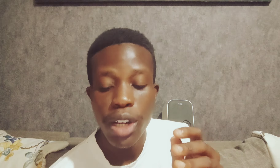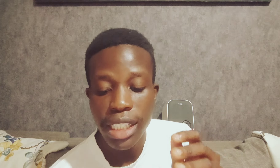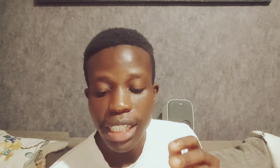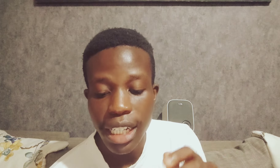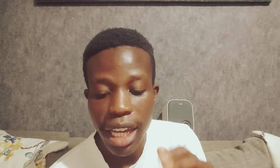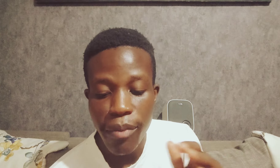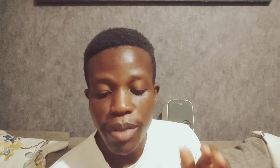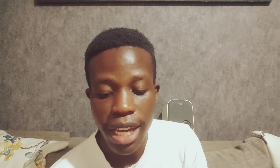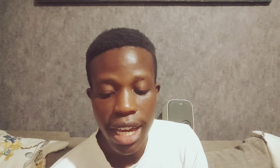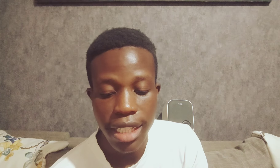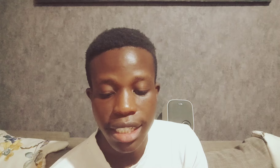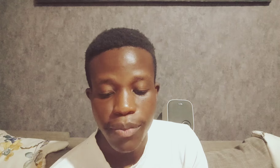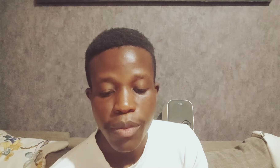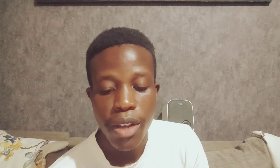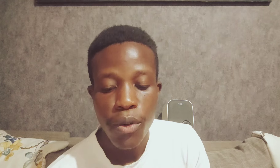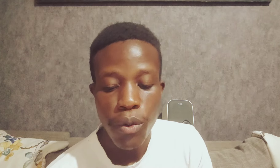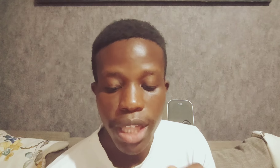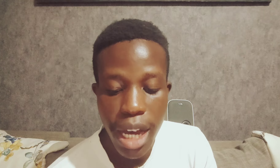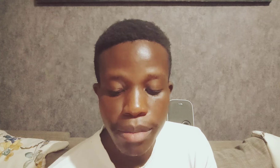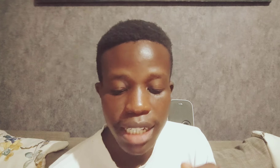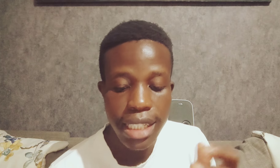at 20 mph